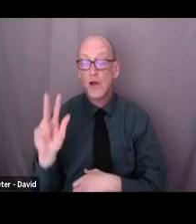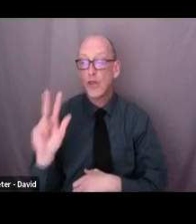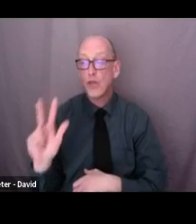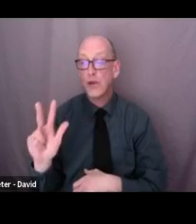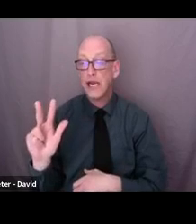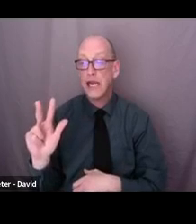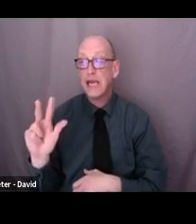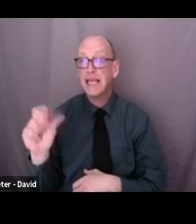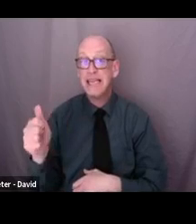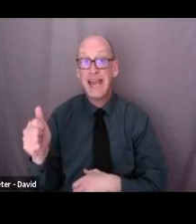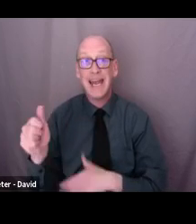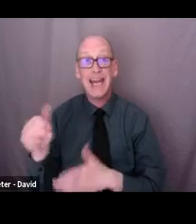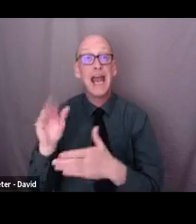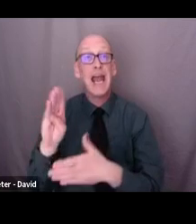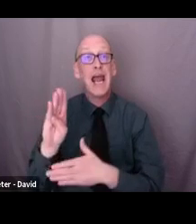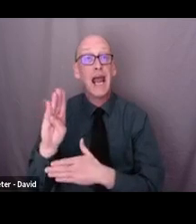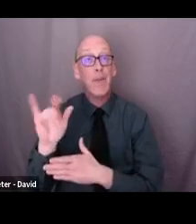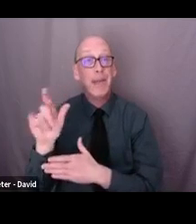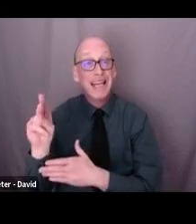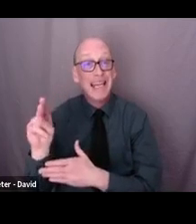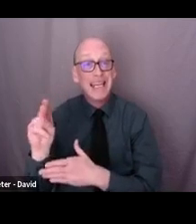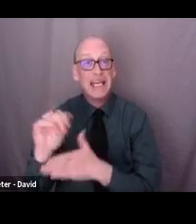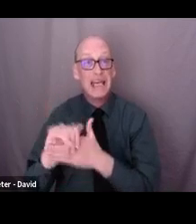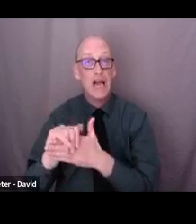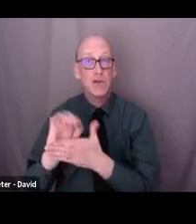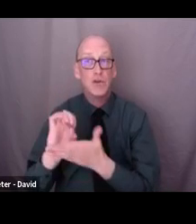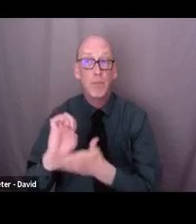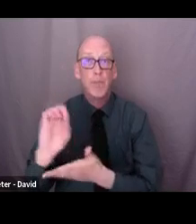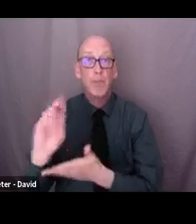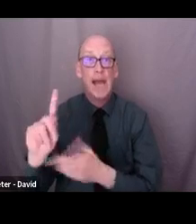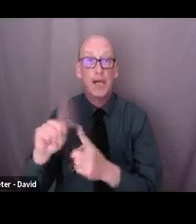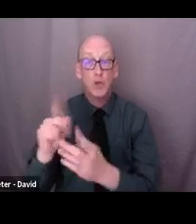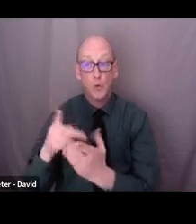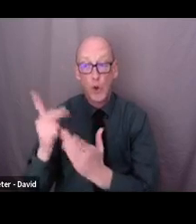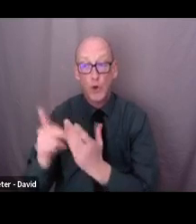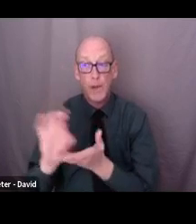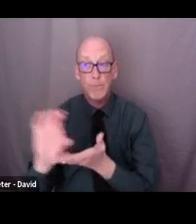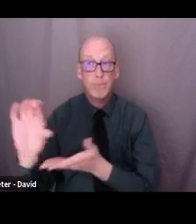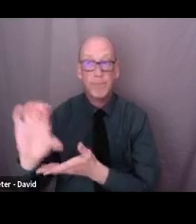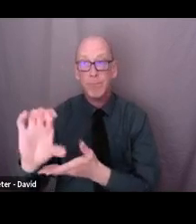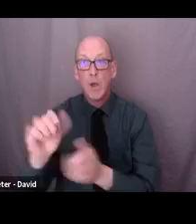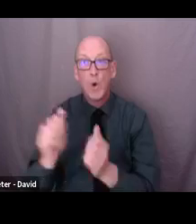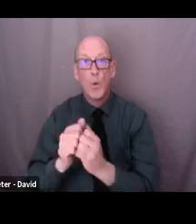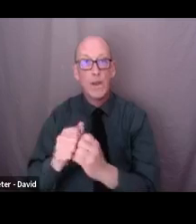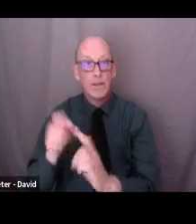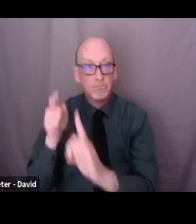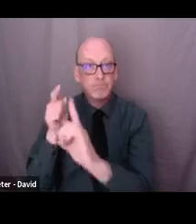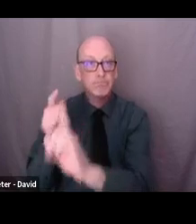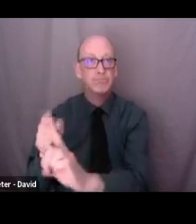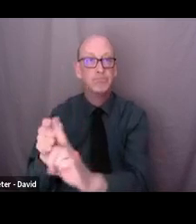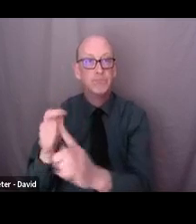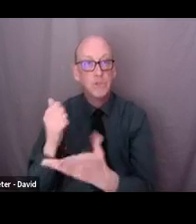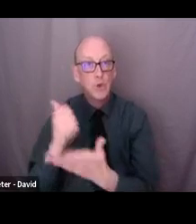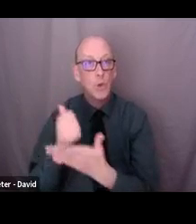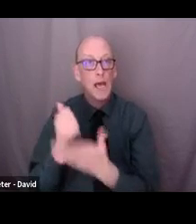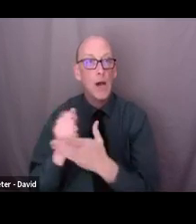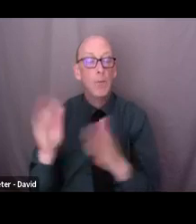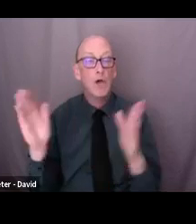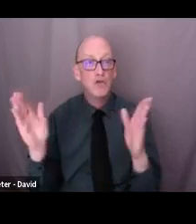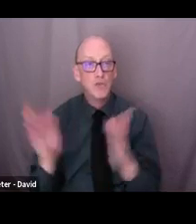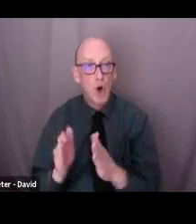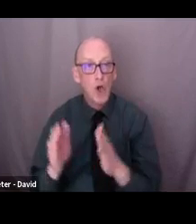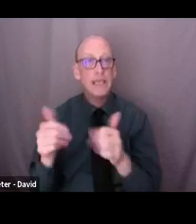billion infused back into this program, and with a real intention to helping the smallest